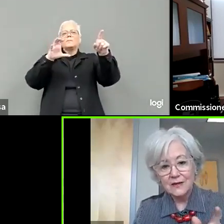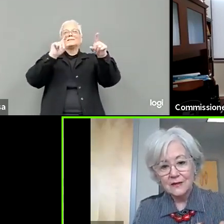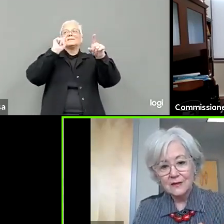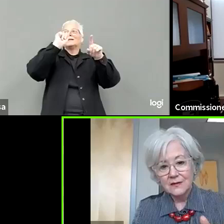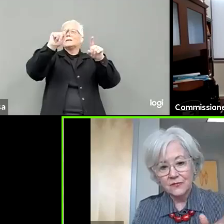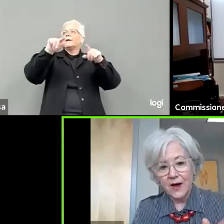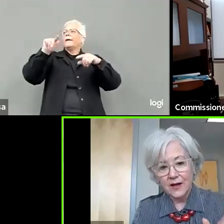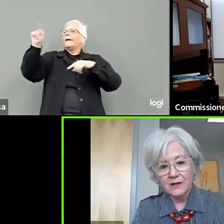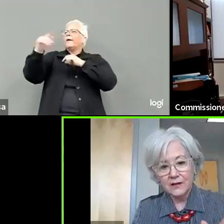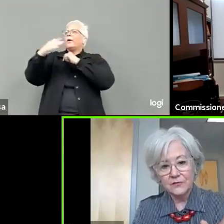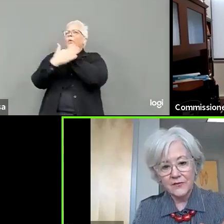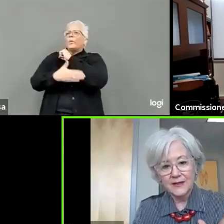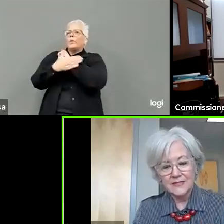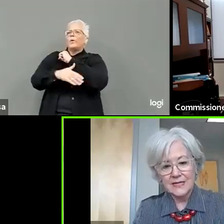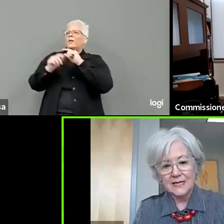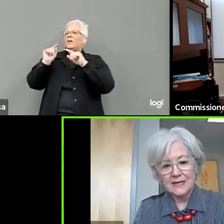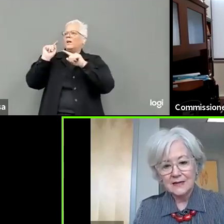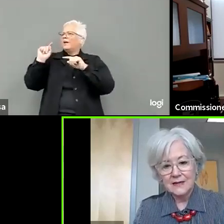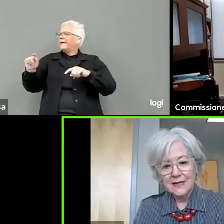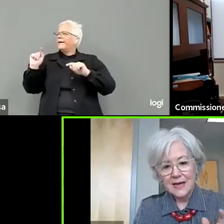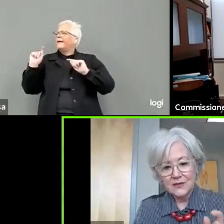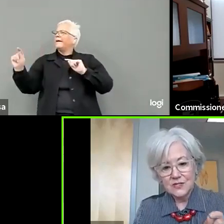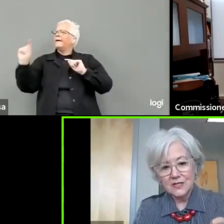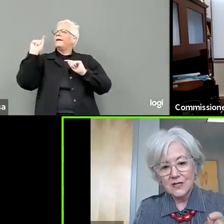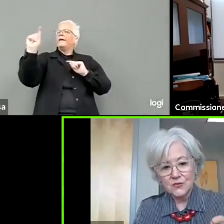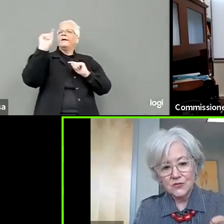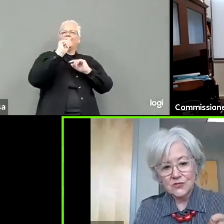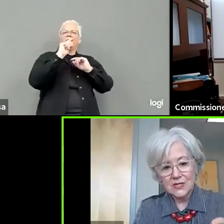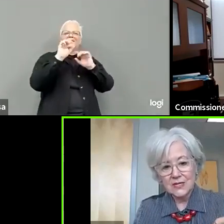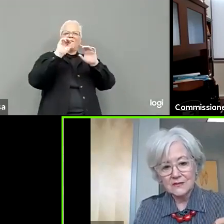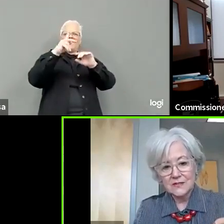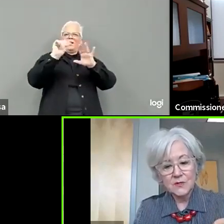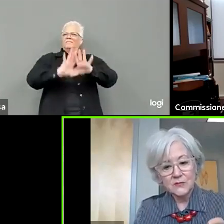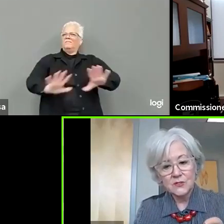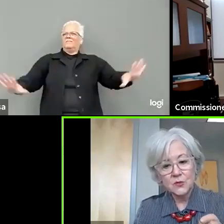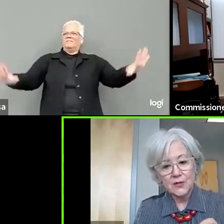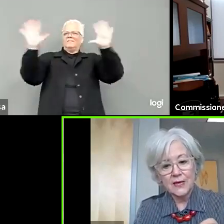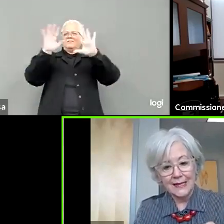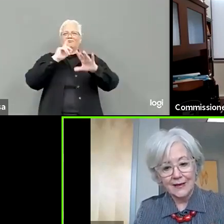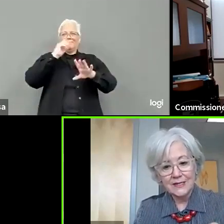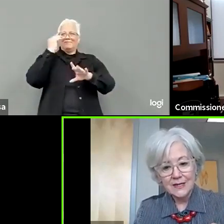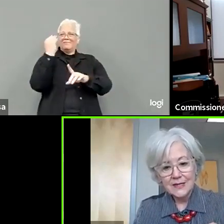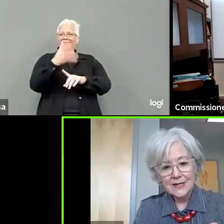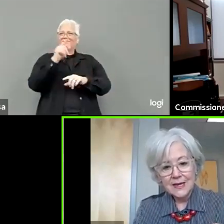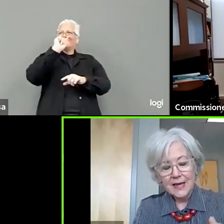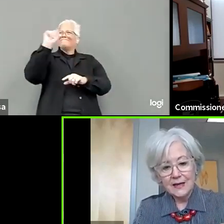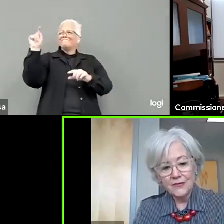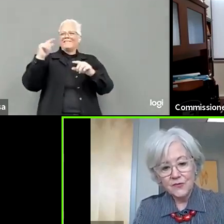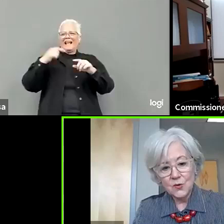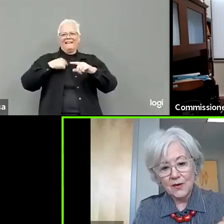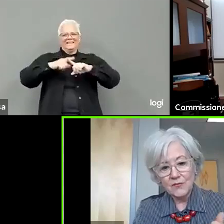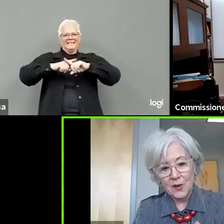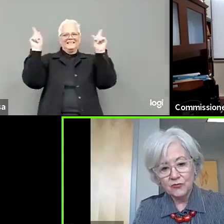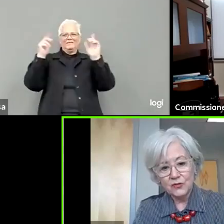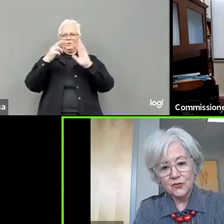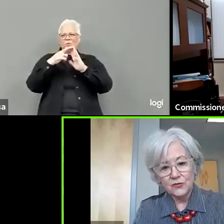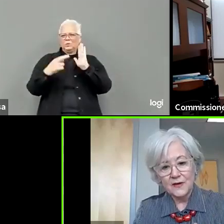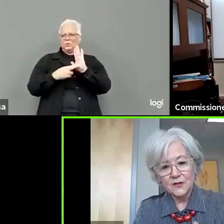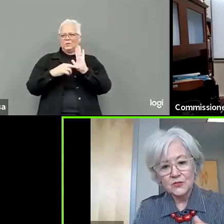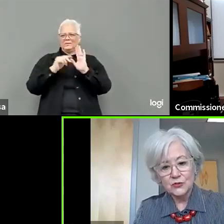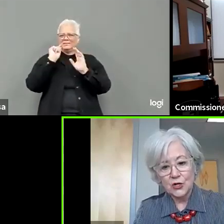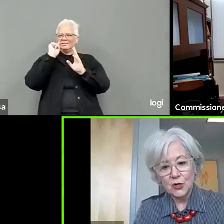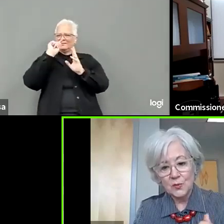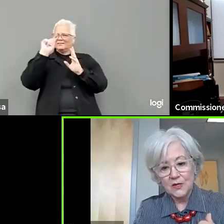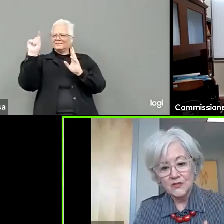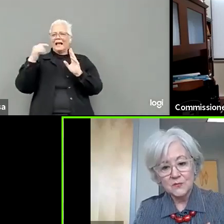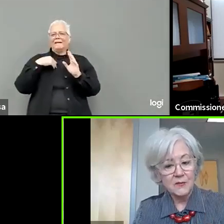every vial of vaccine has 10 doses in it. Sometimes you will get 11. And if you have a patient who